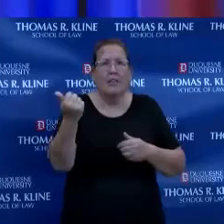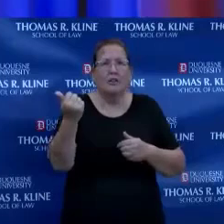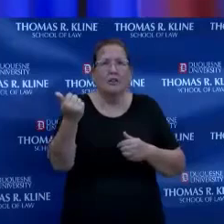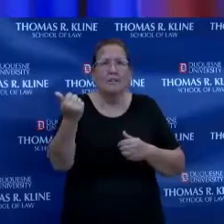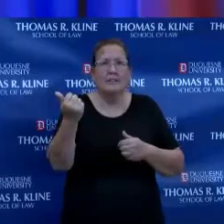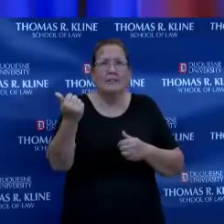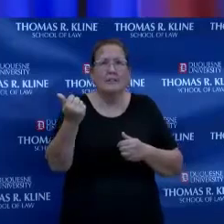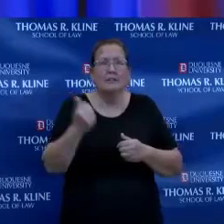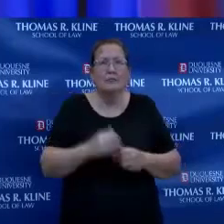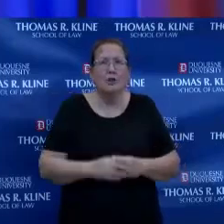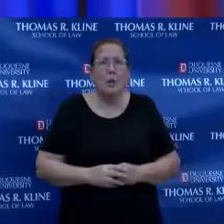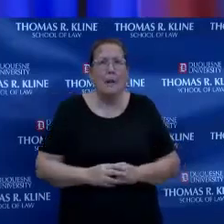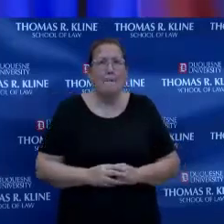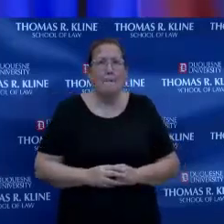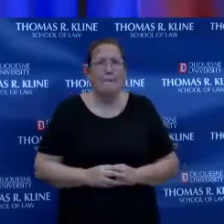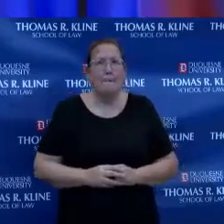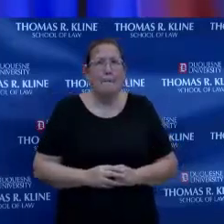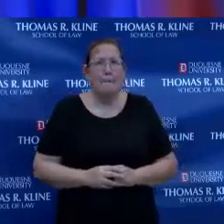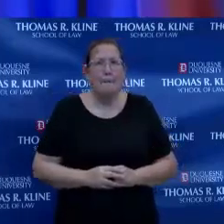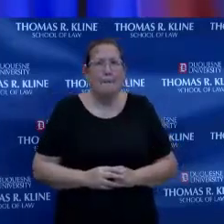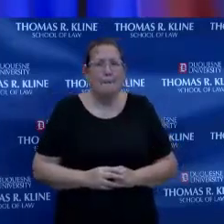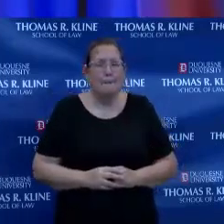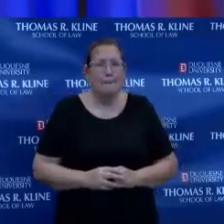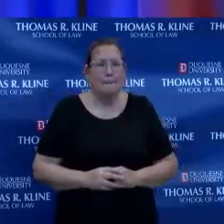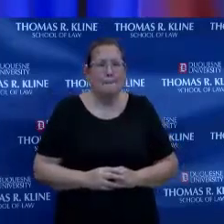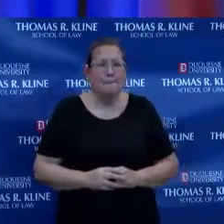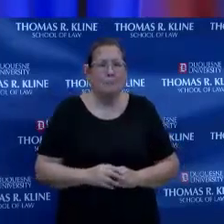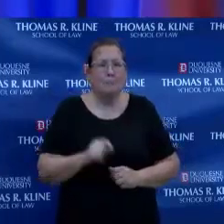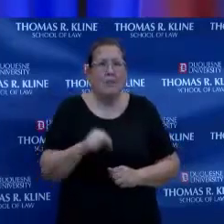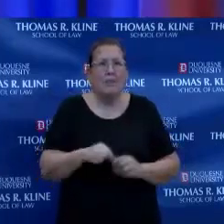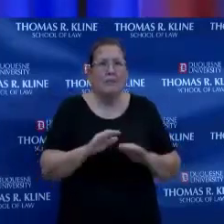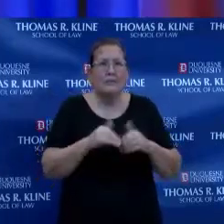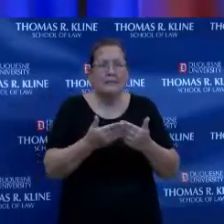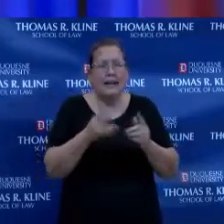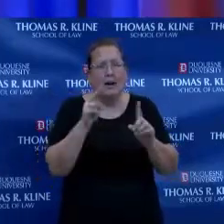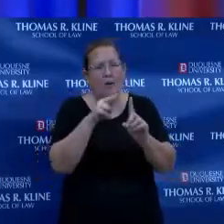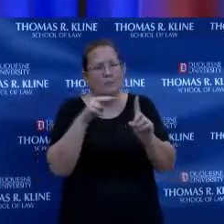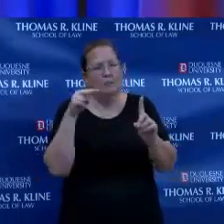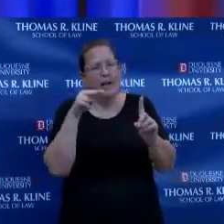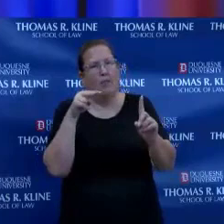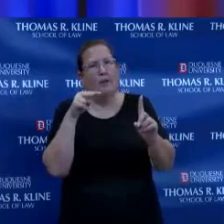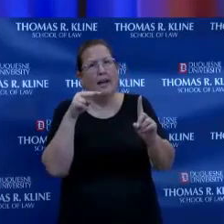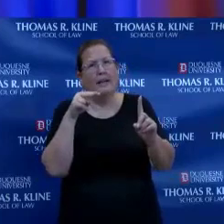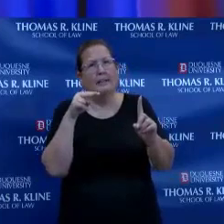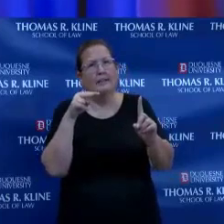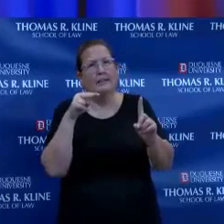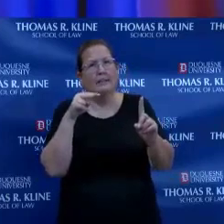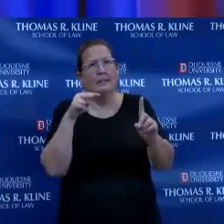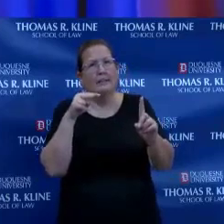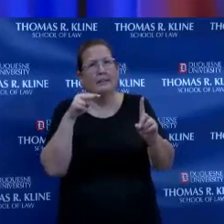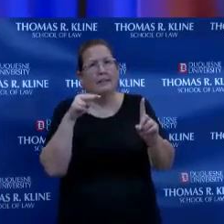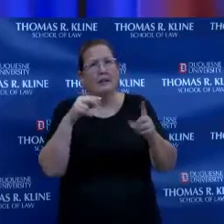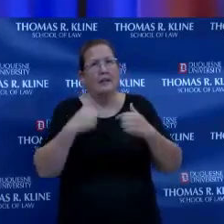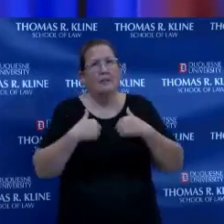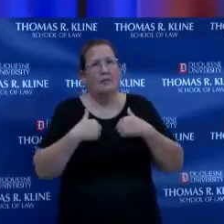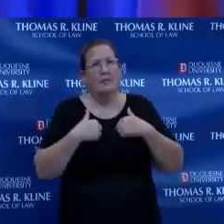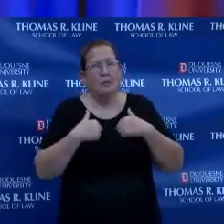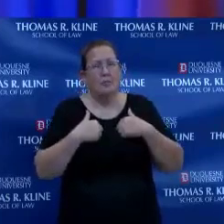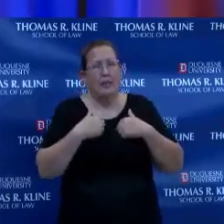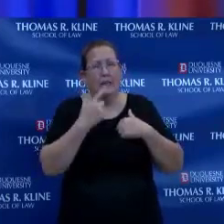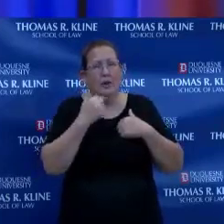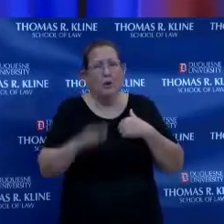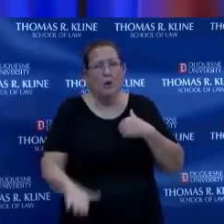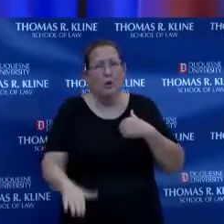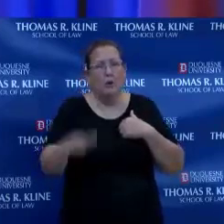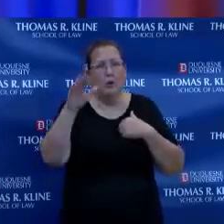Here's how I see it. Here's how I look at it. From a kid who grew up at 811 West Diamond